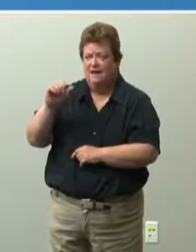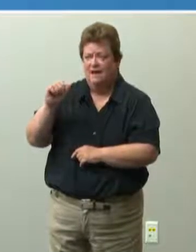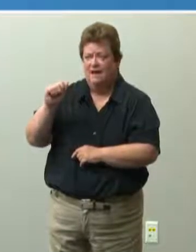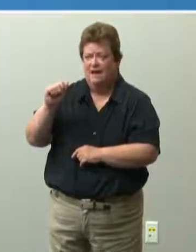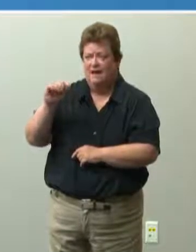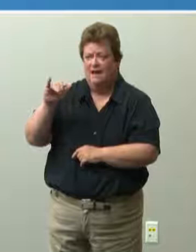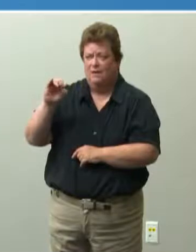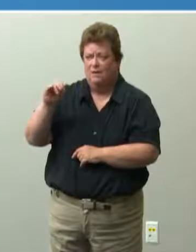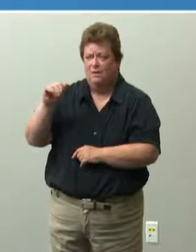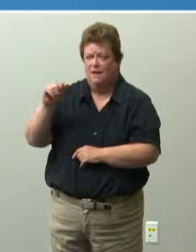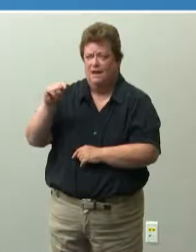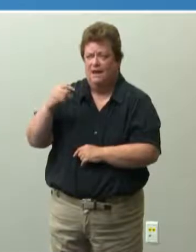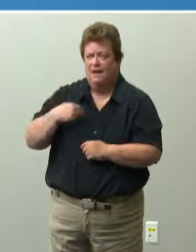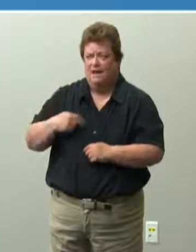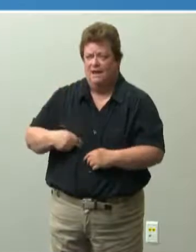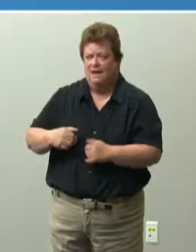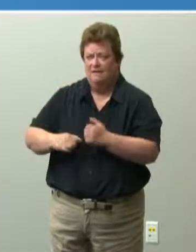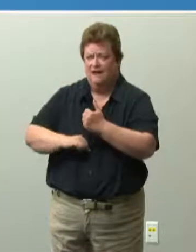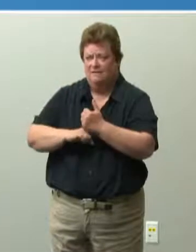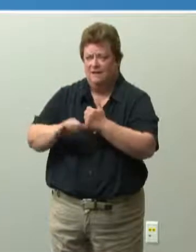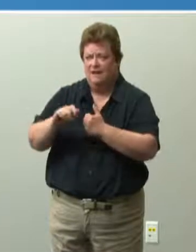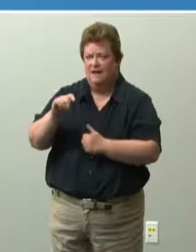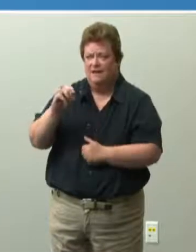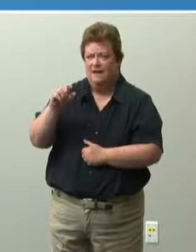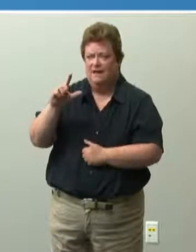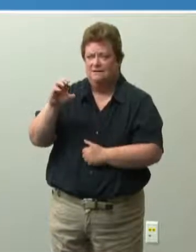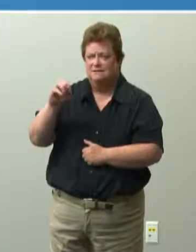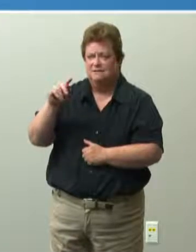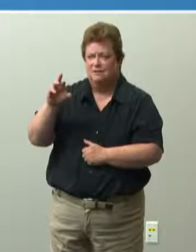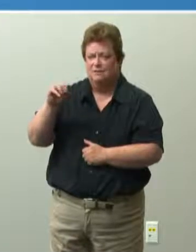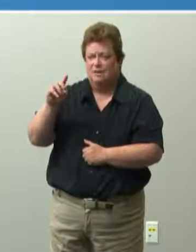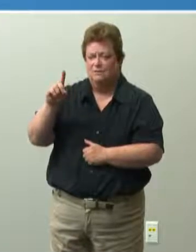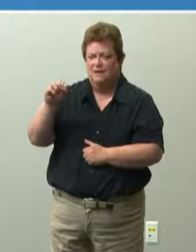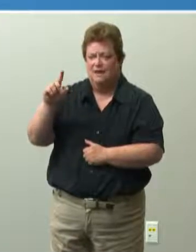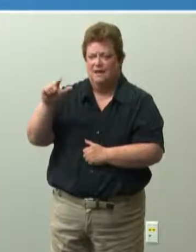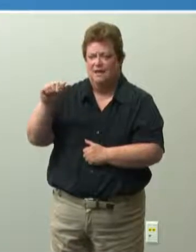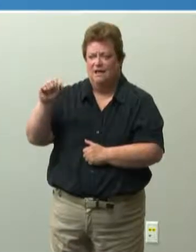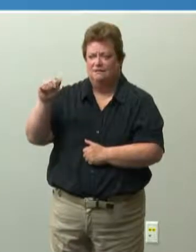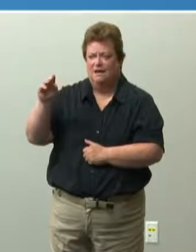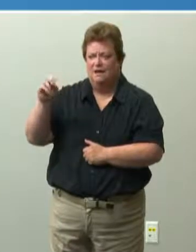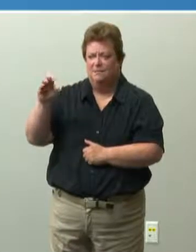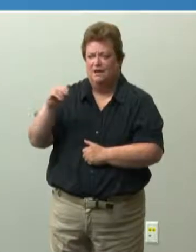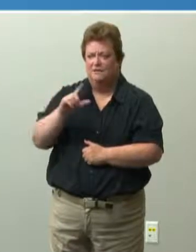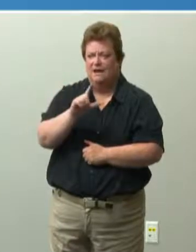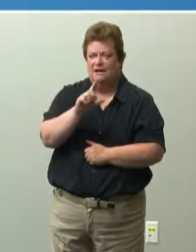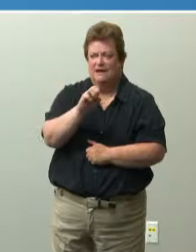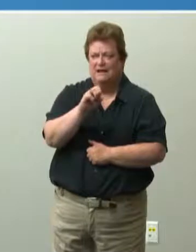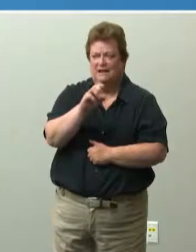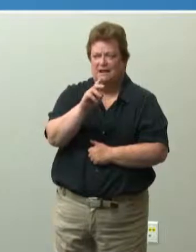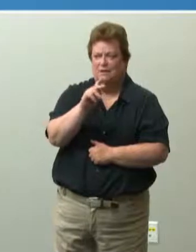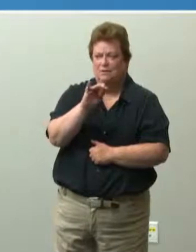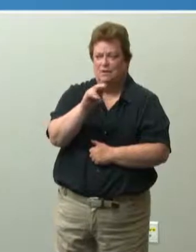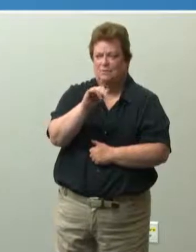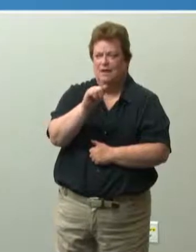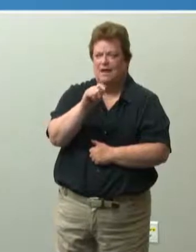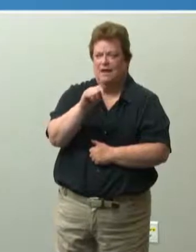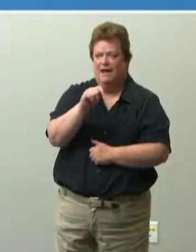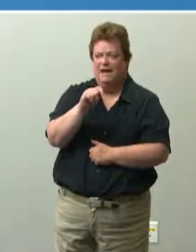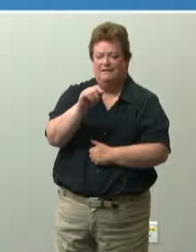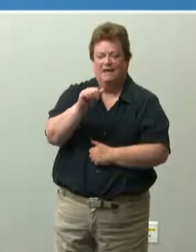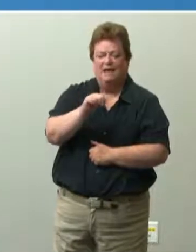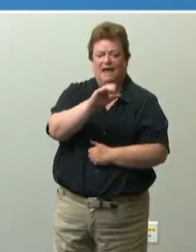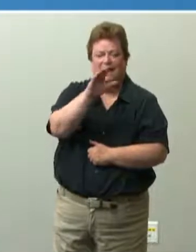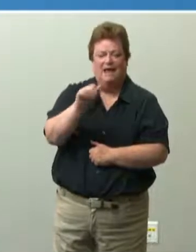advocate at El Centro de las Americas, and Lee Kramer, Program Manager at the Asian Community and